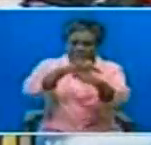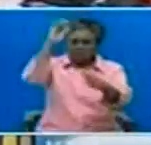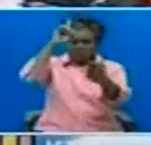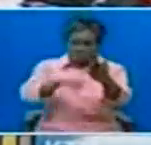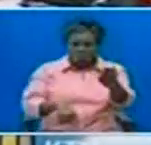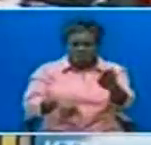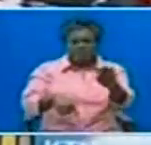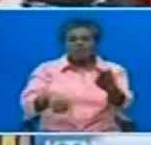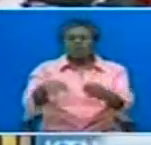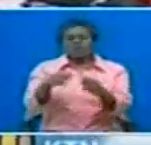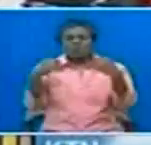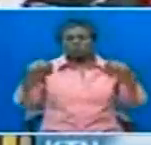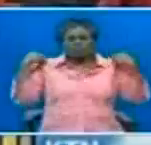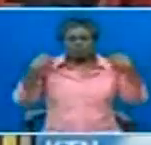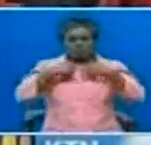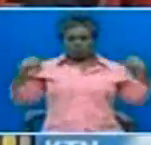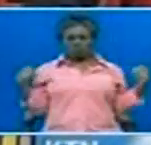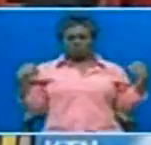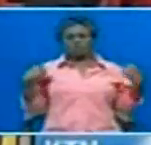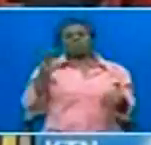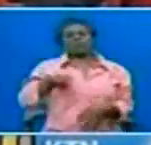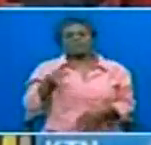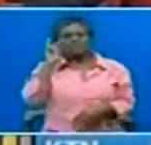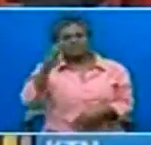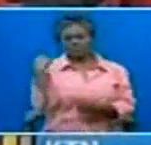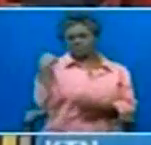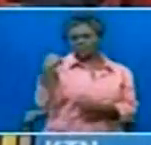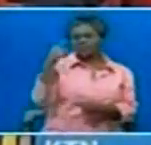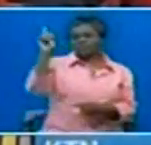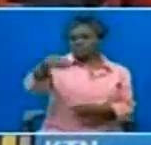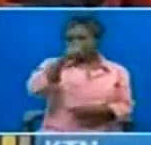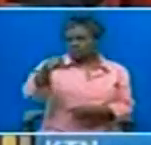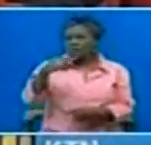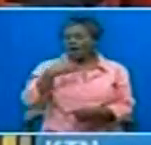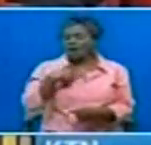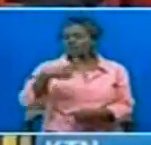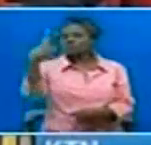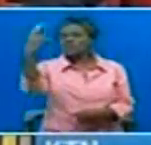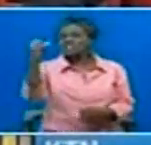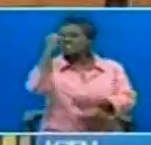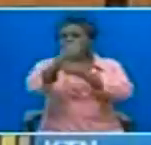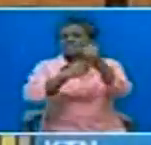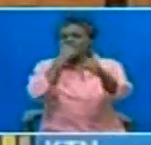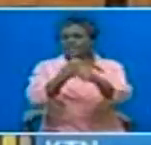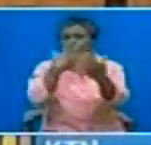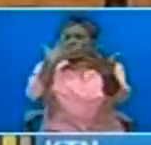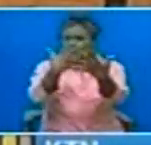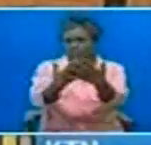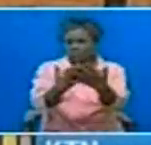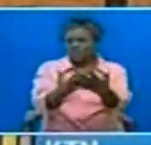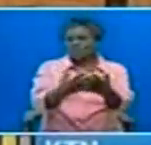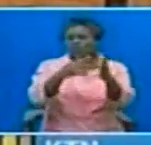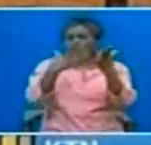issue of stripping of women, as it was witnessed recently. Those found guilty face up to 20 years in jail. Any form